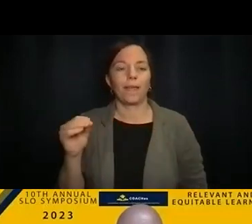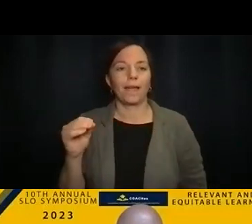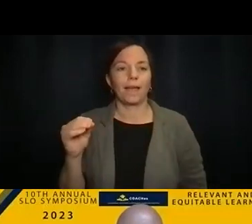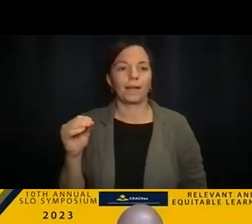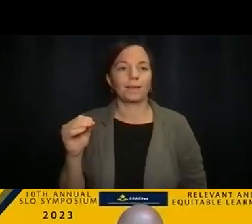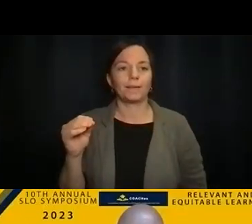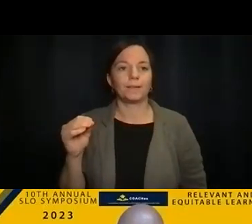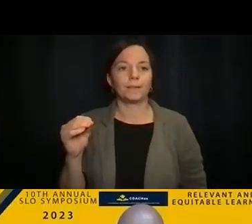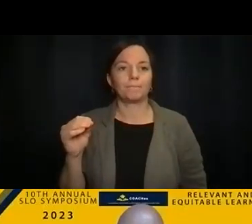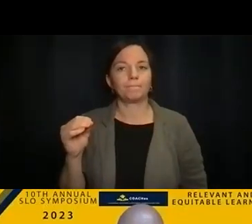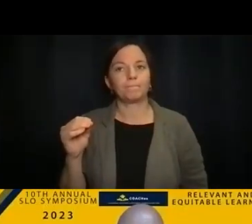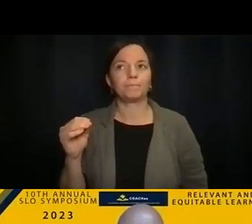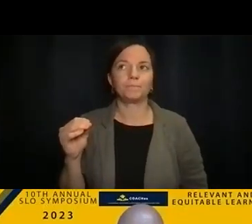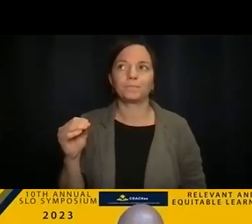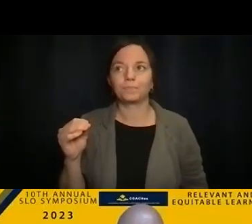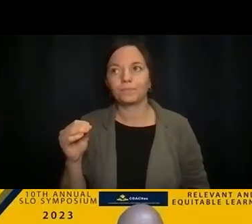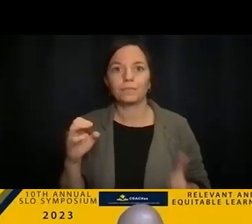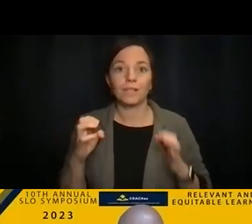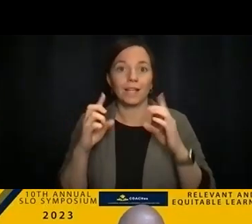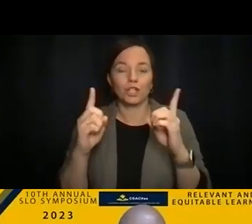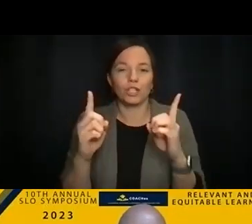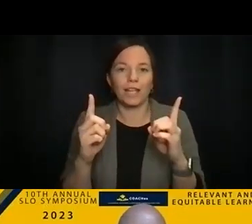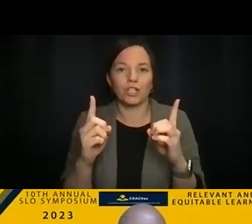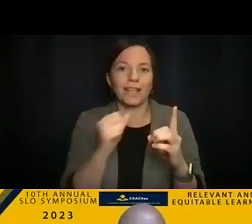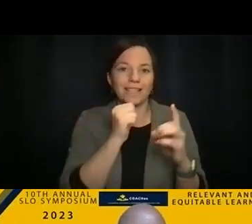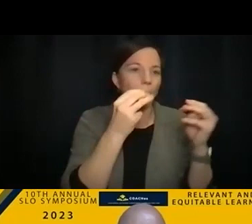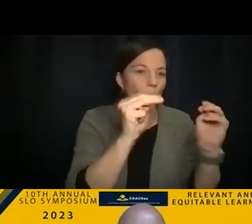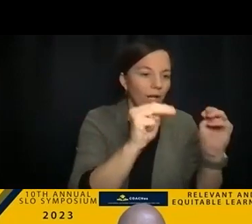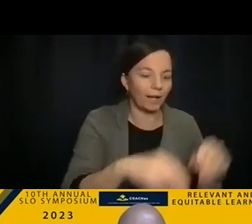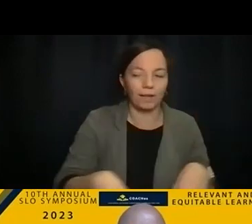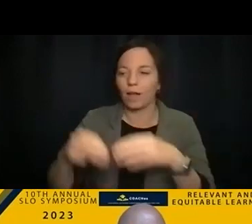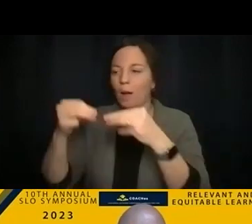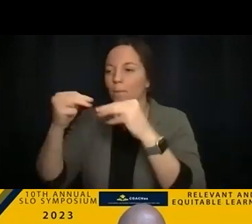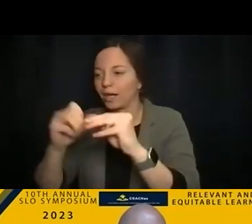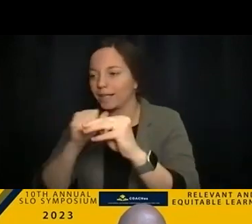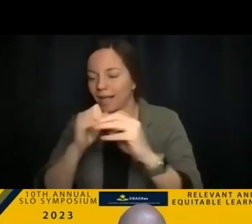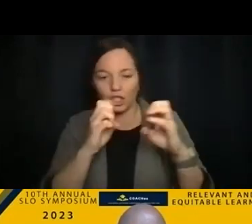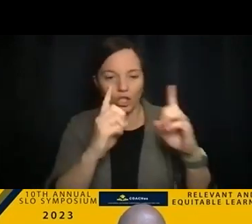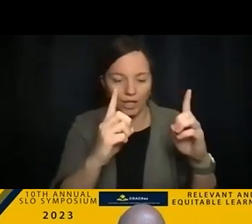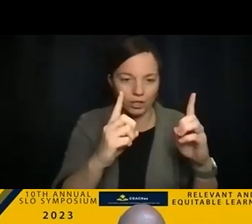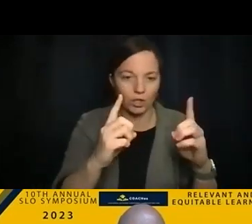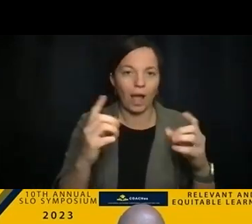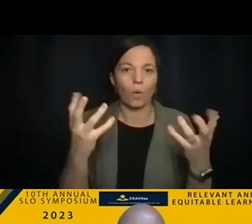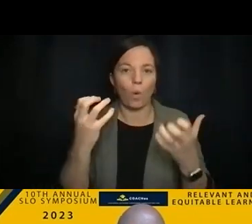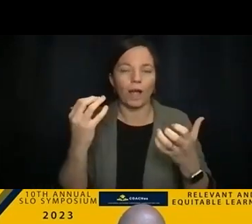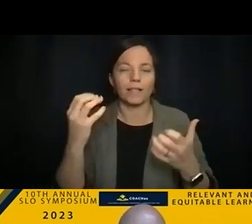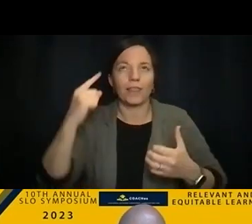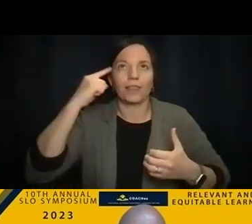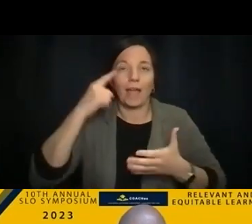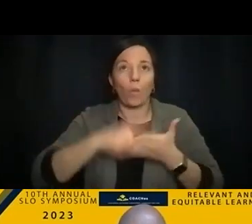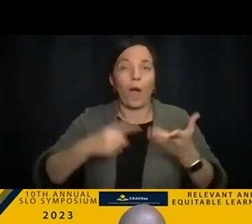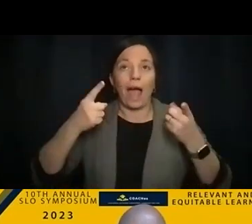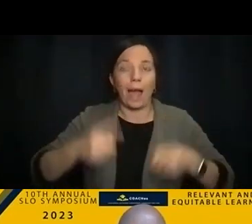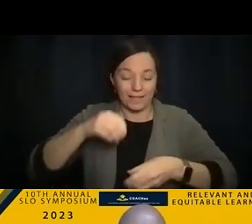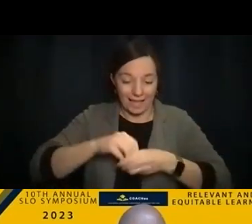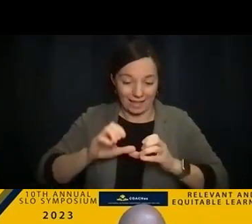you know, education isn't marketing, and marketing isn't education. And I'd like to think that what goes on in the classroom